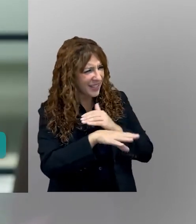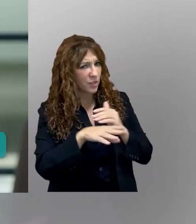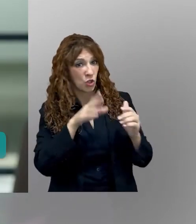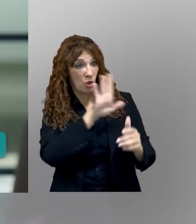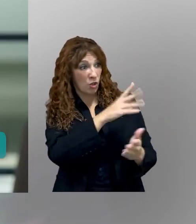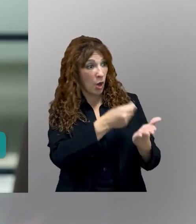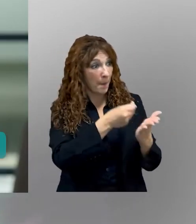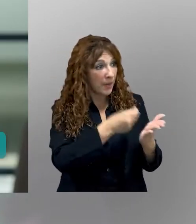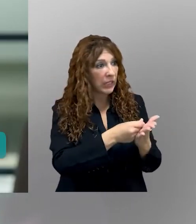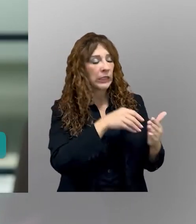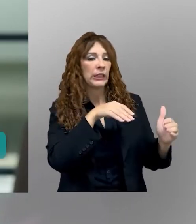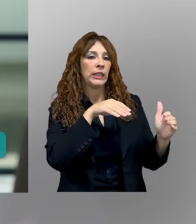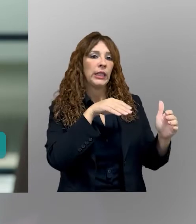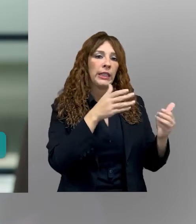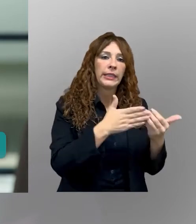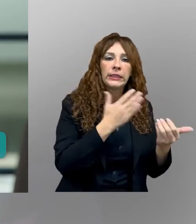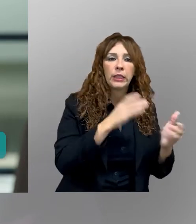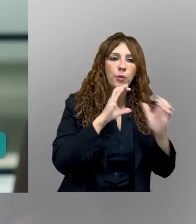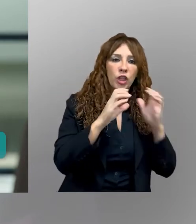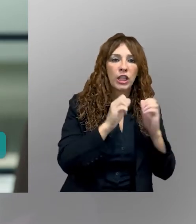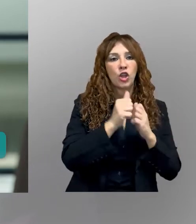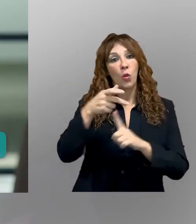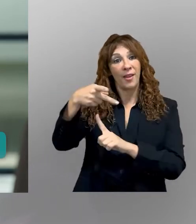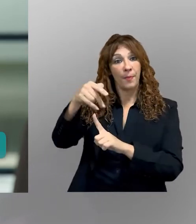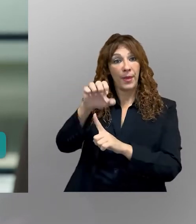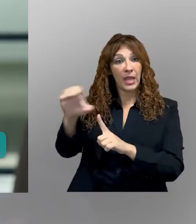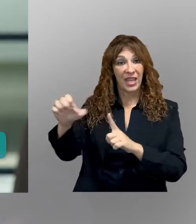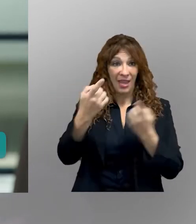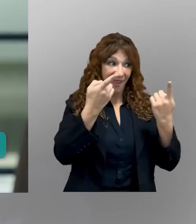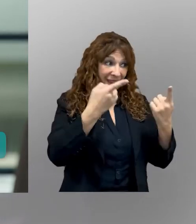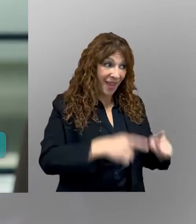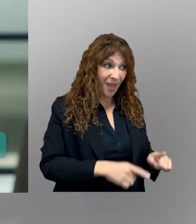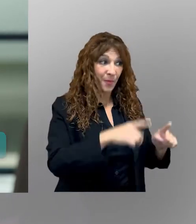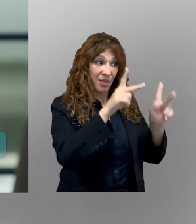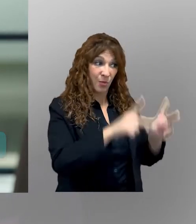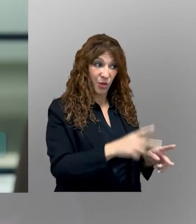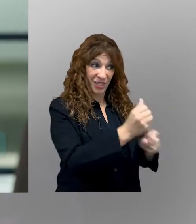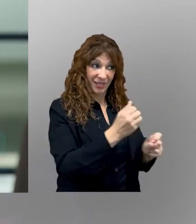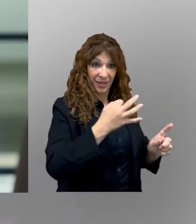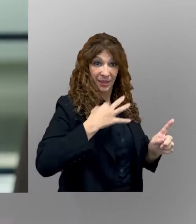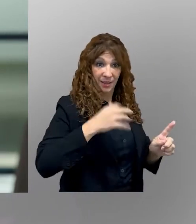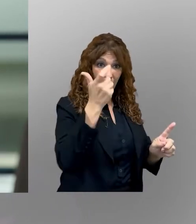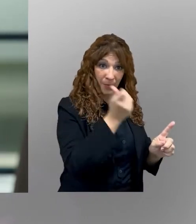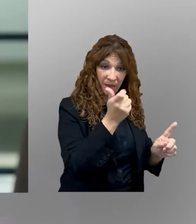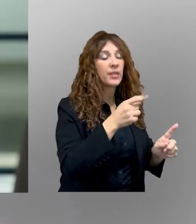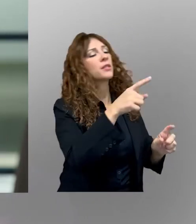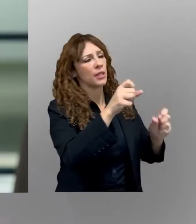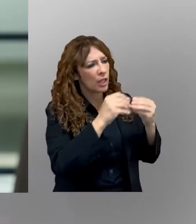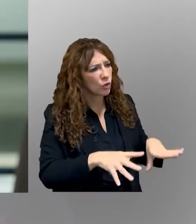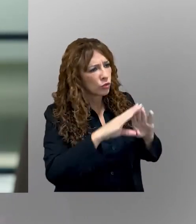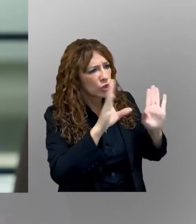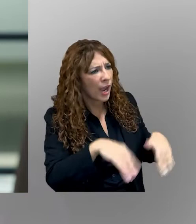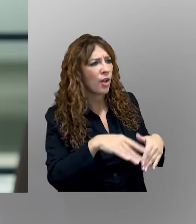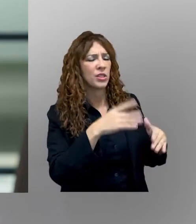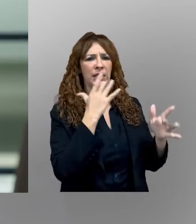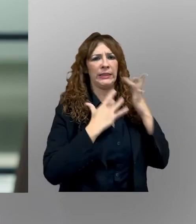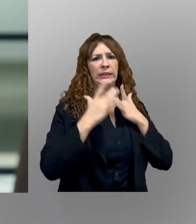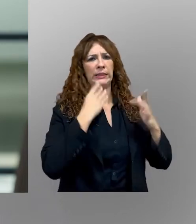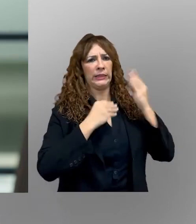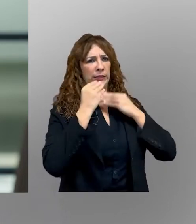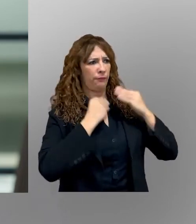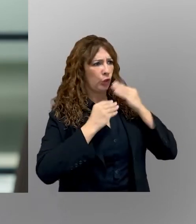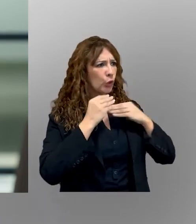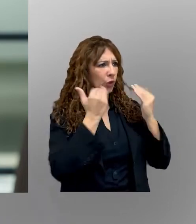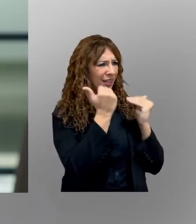or easy communication to the payee, the beneficiary is at risk of losing their housing, not having sufficient